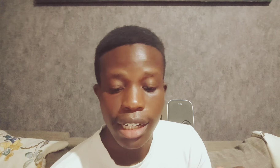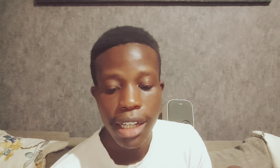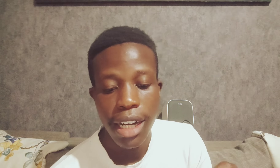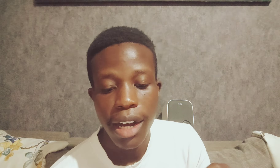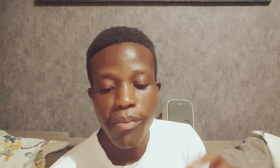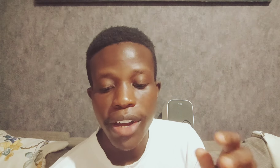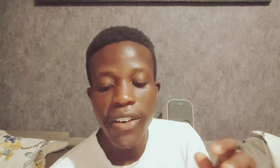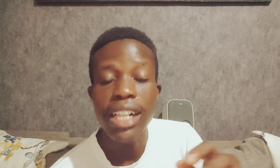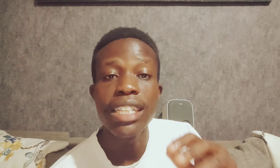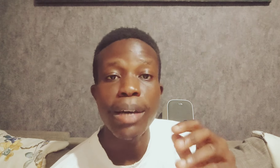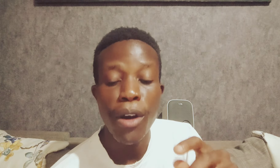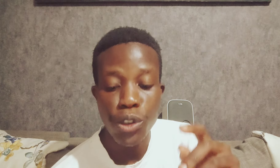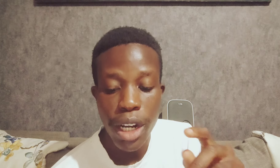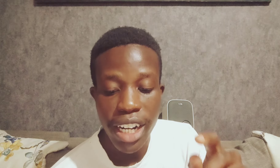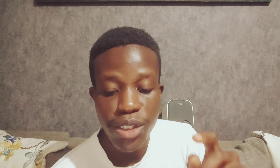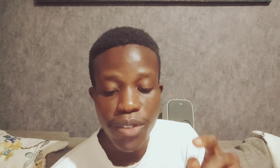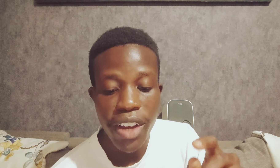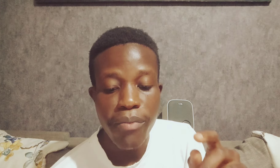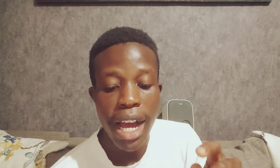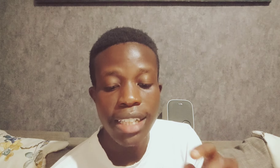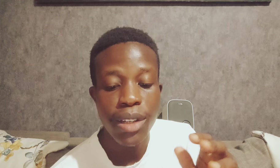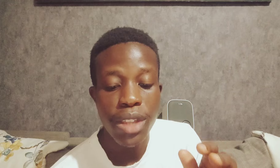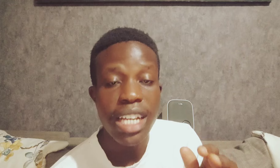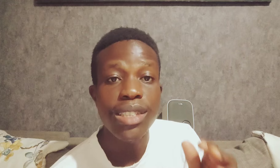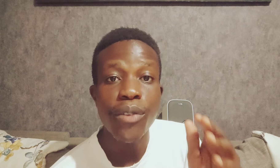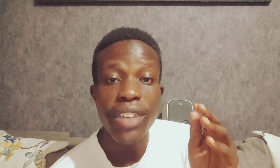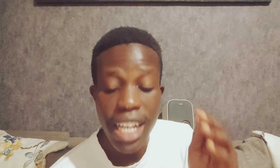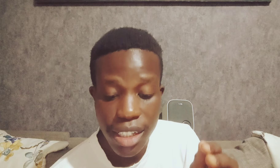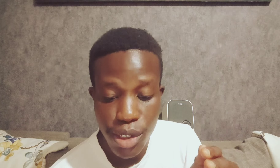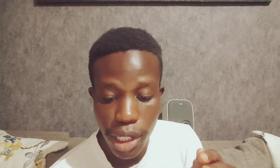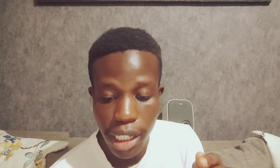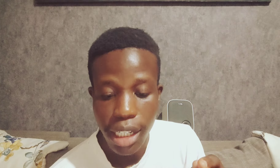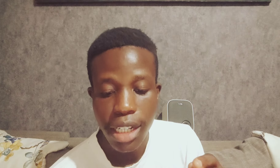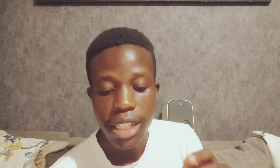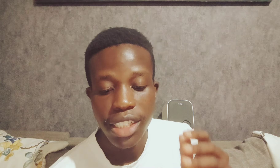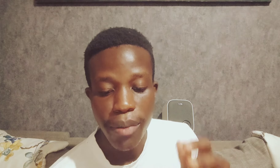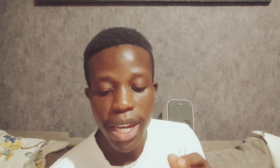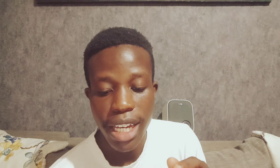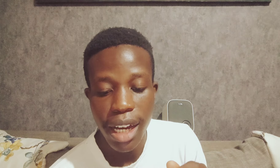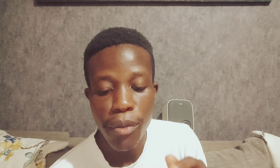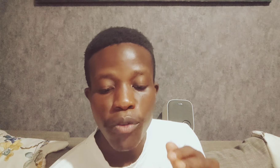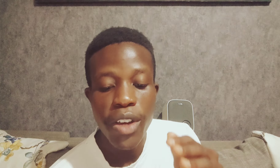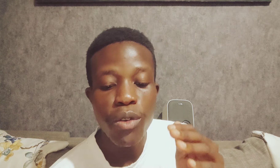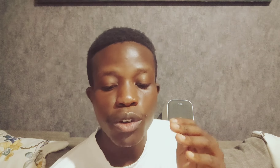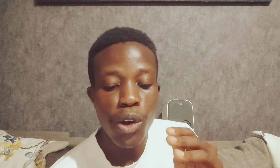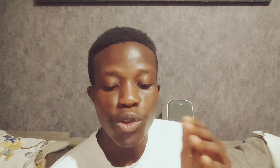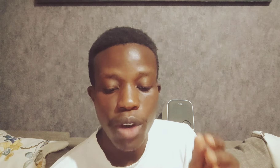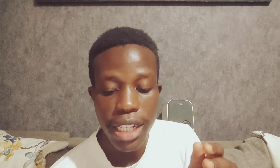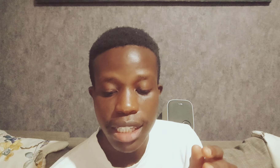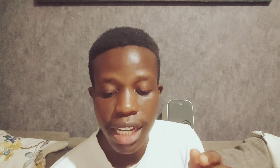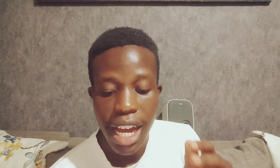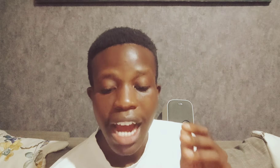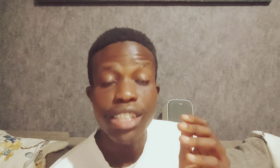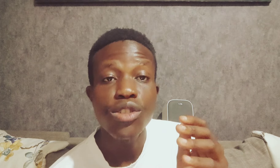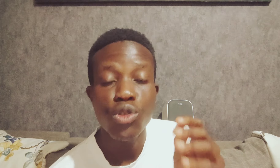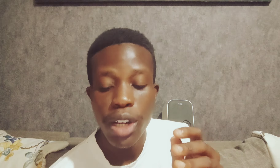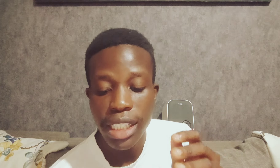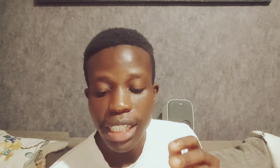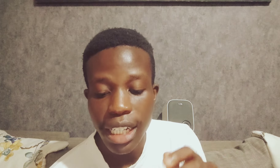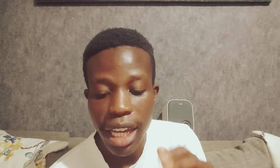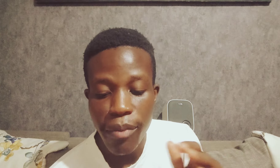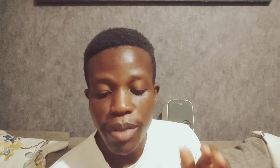morning, Beryl is about 225 miles southeast of Kingston, Jamaica, moving northwest